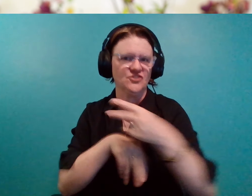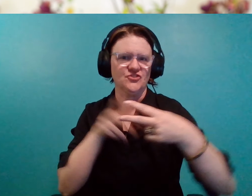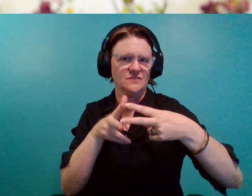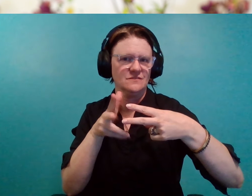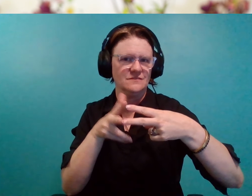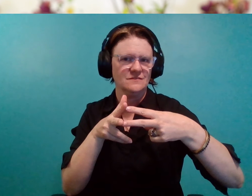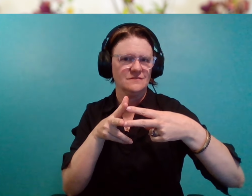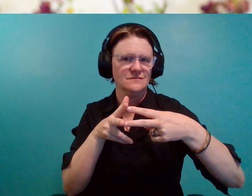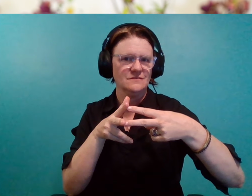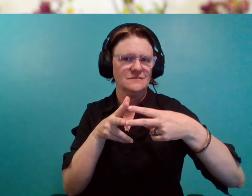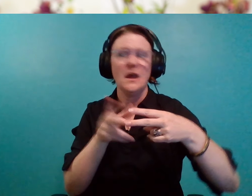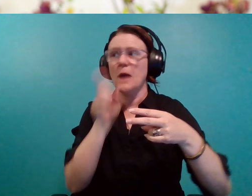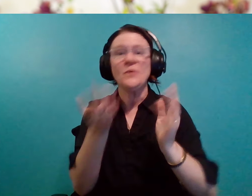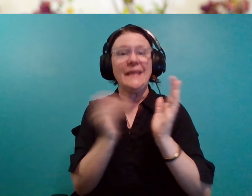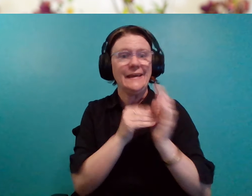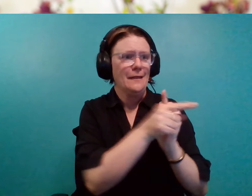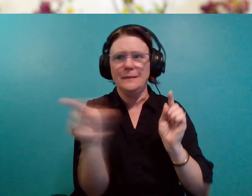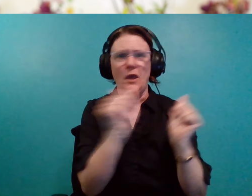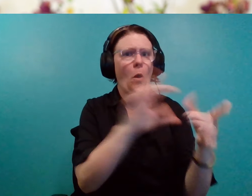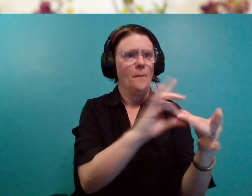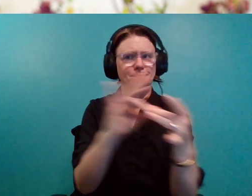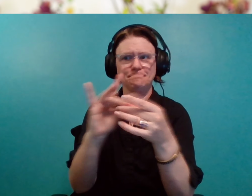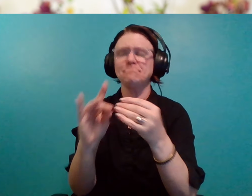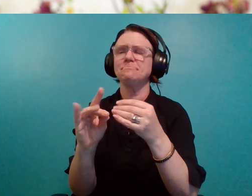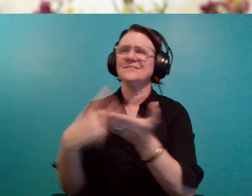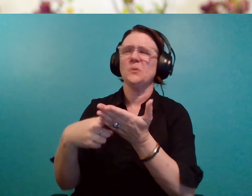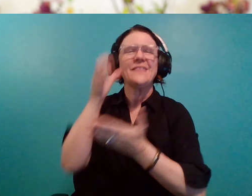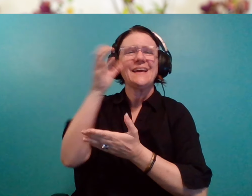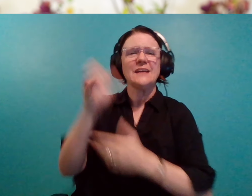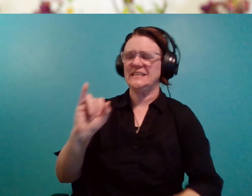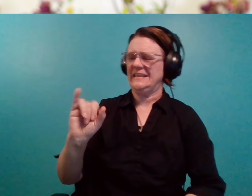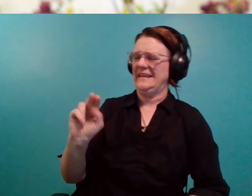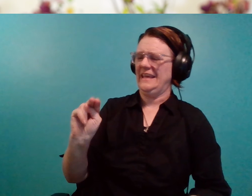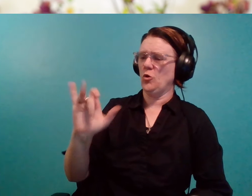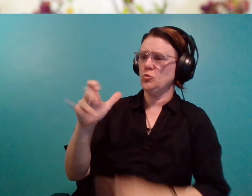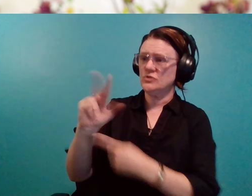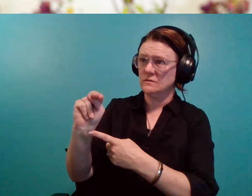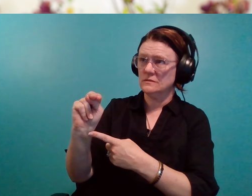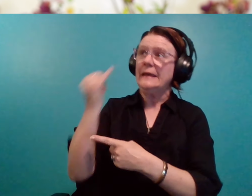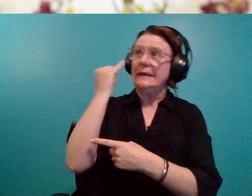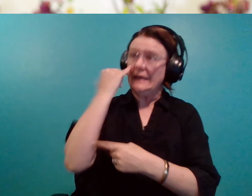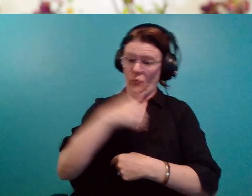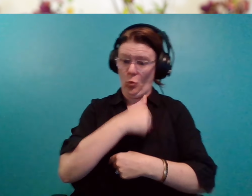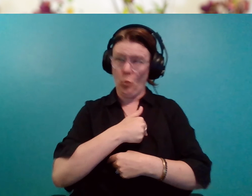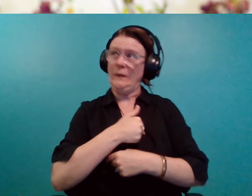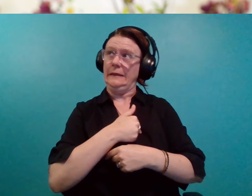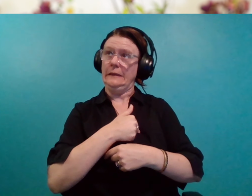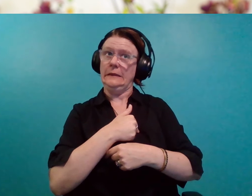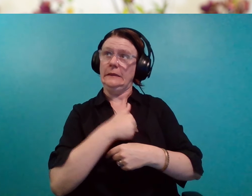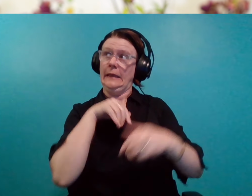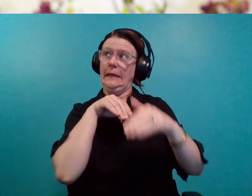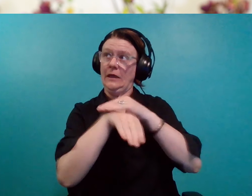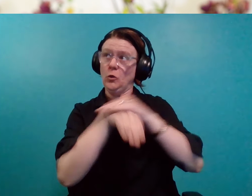accommodations. And time again, folks talk about inclusion. But in order to be included,